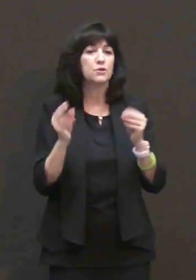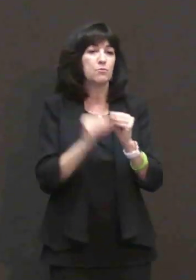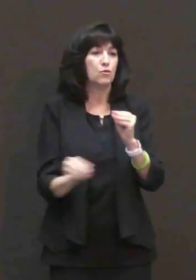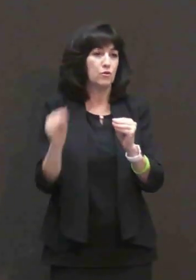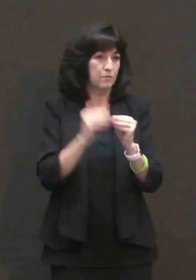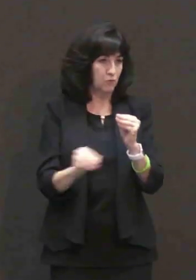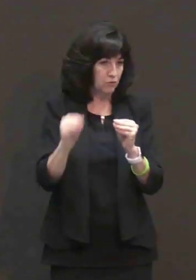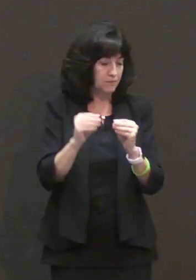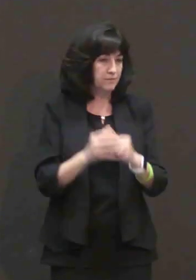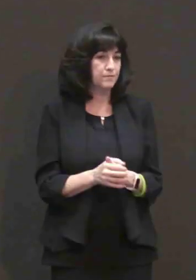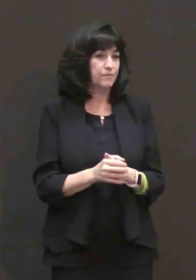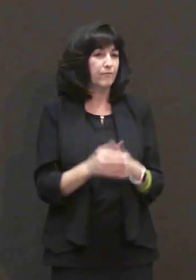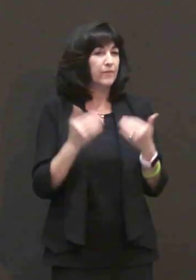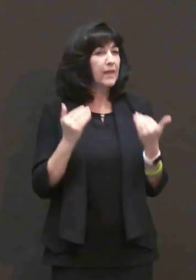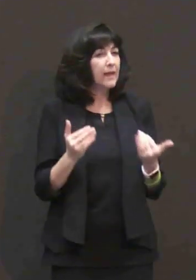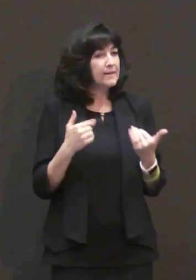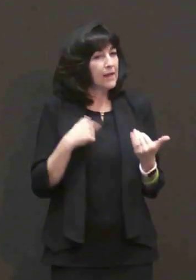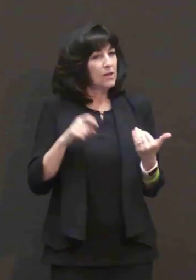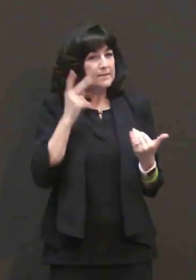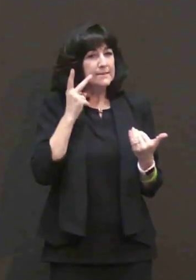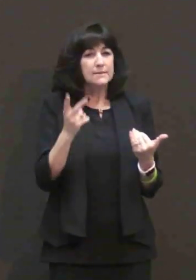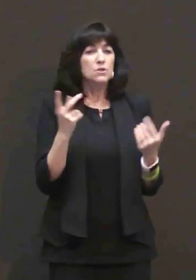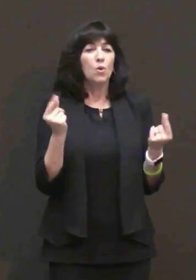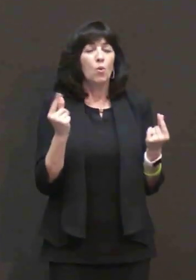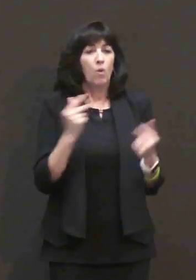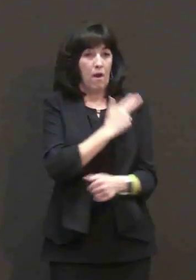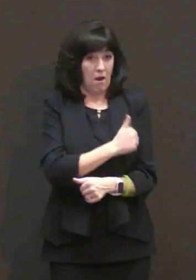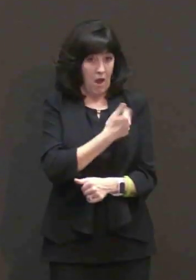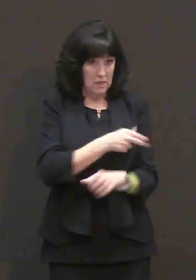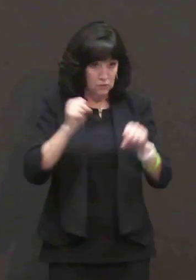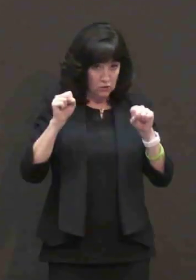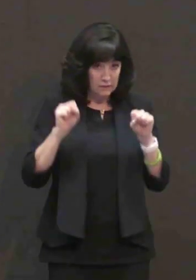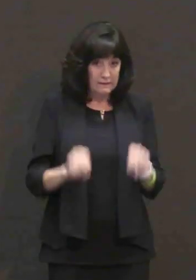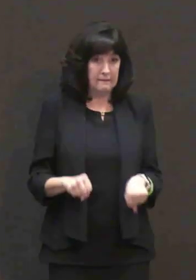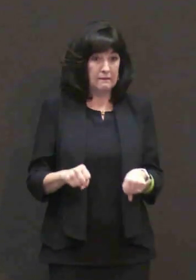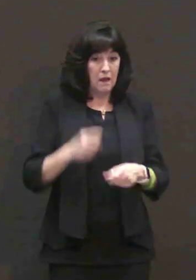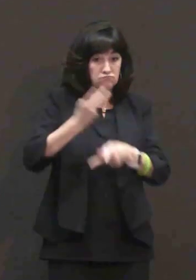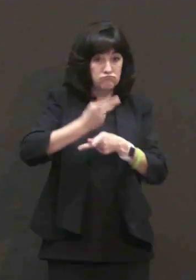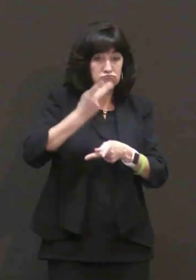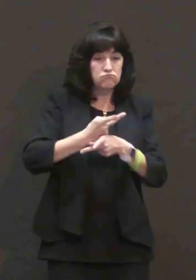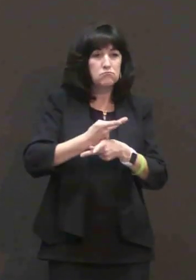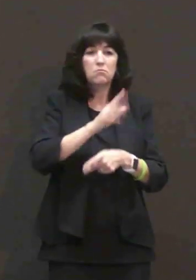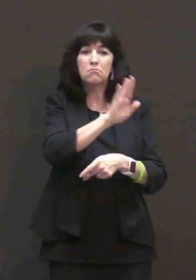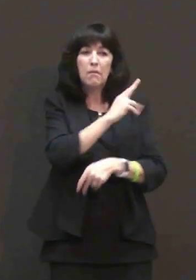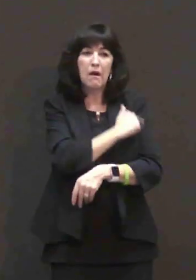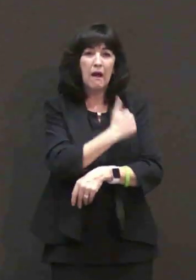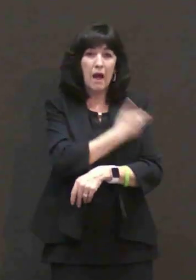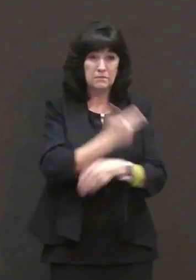capacity. We need to know kind of what the hospitals can manage, what their limiting factors are, and then